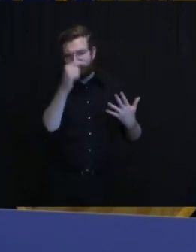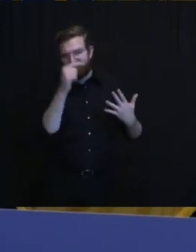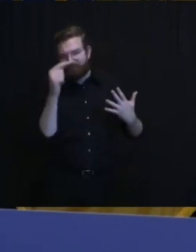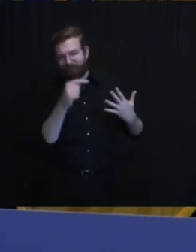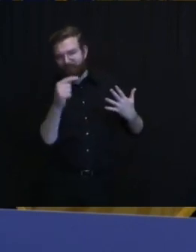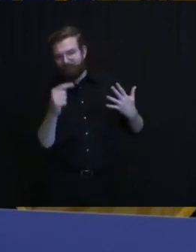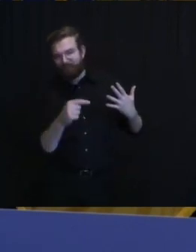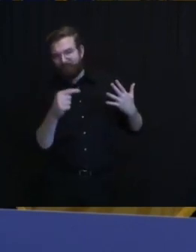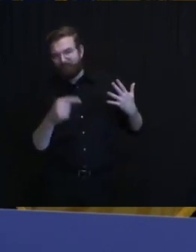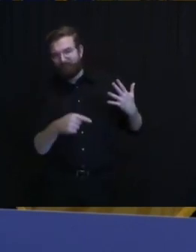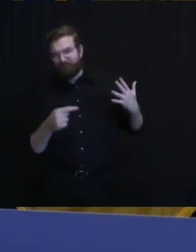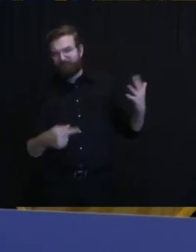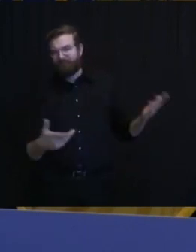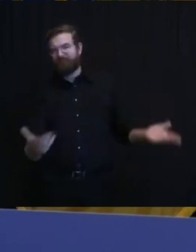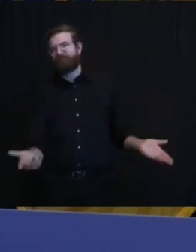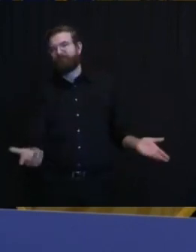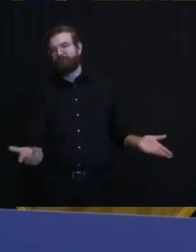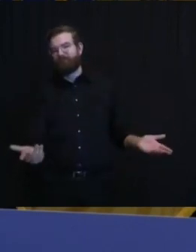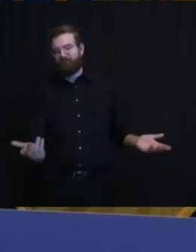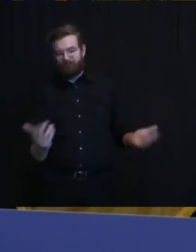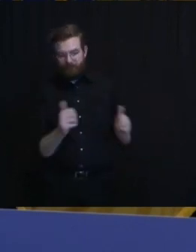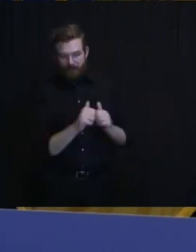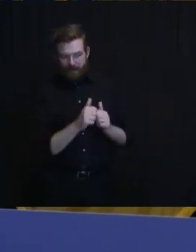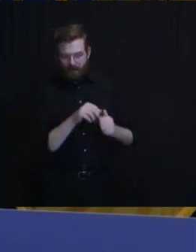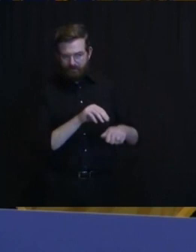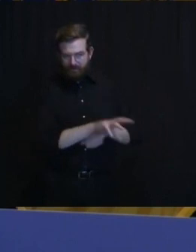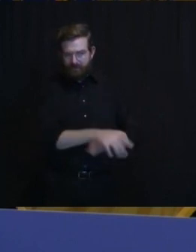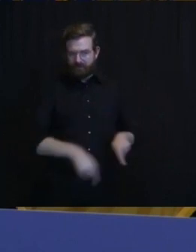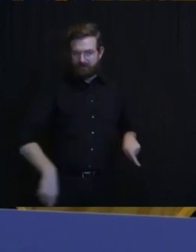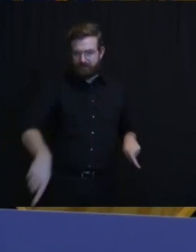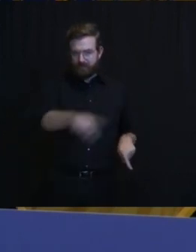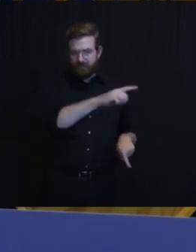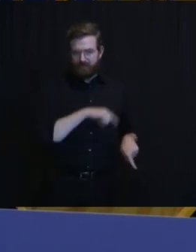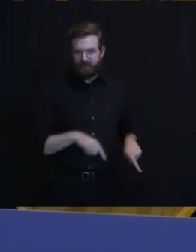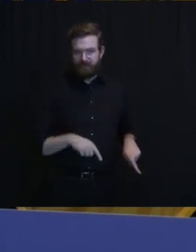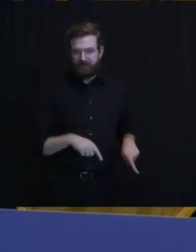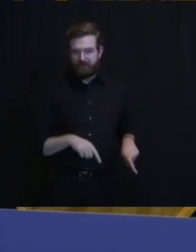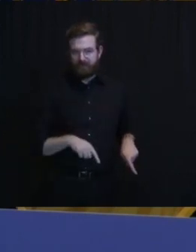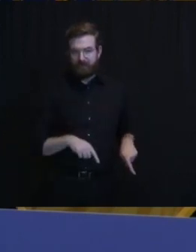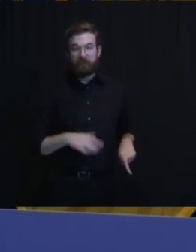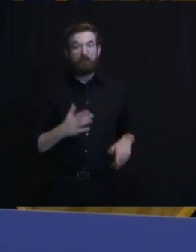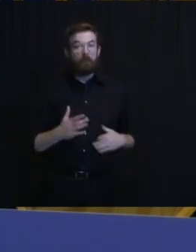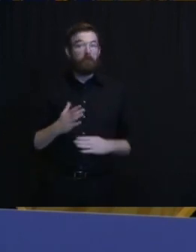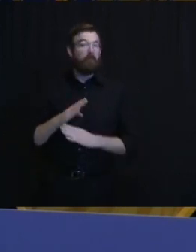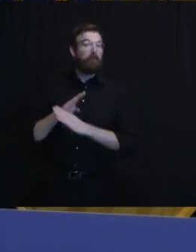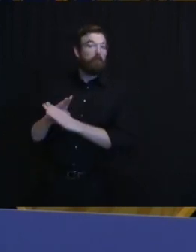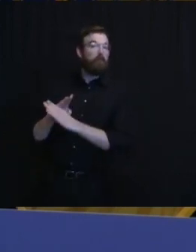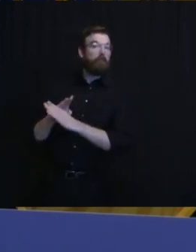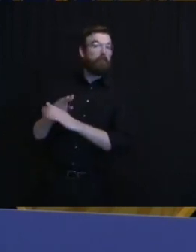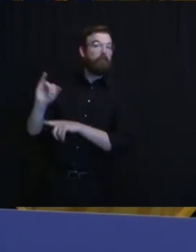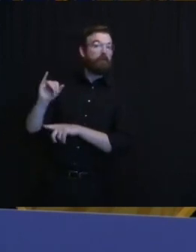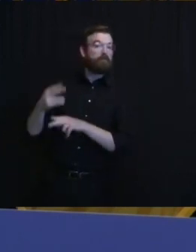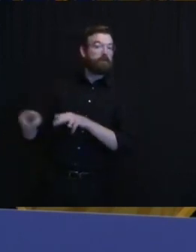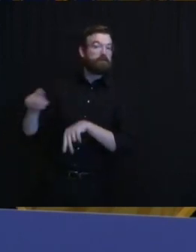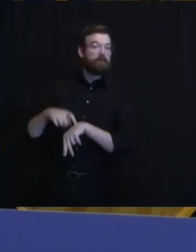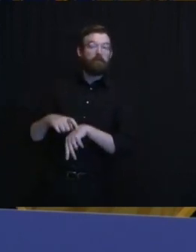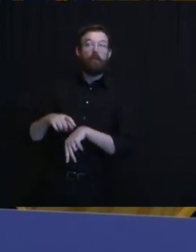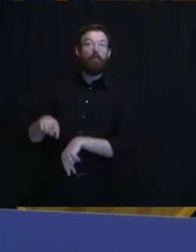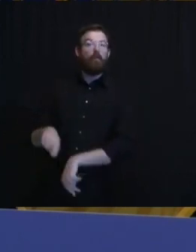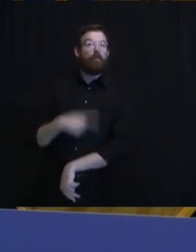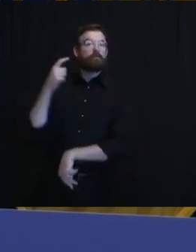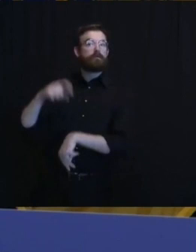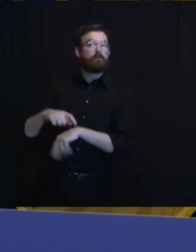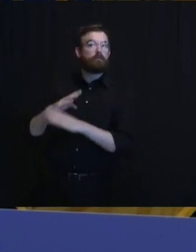know long-term. We also have to recognize that there might be some transient populations as well, with regard to changes